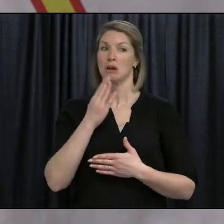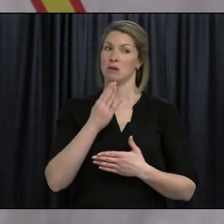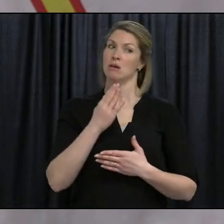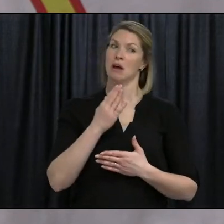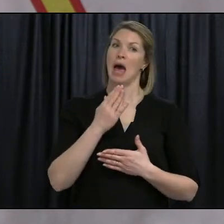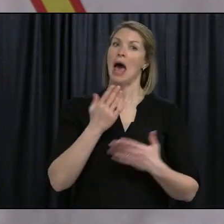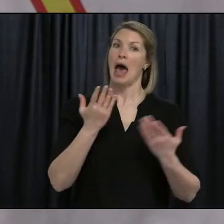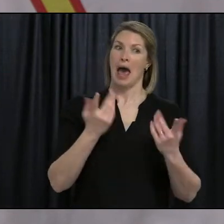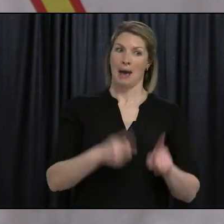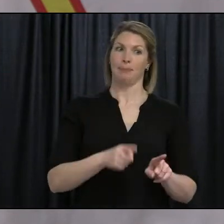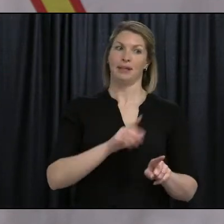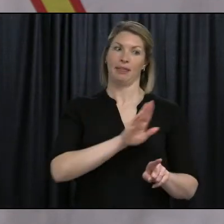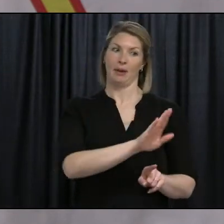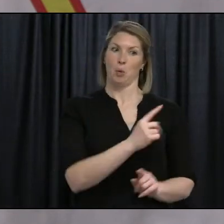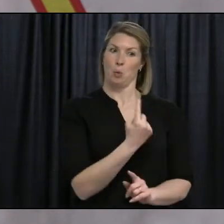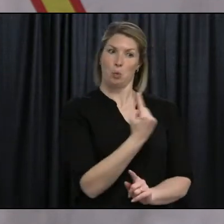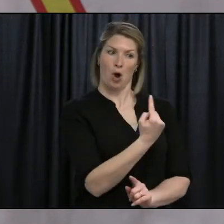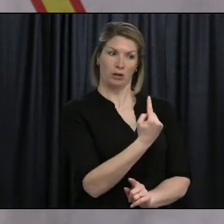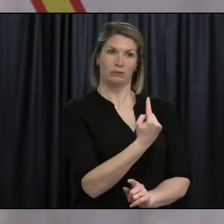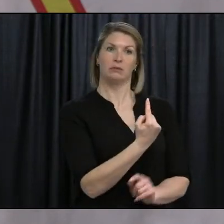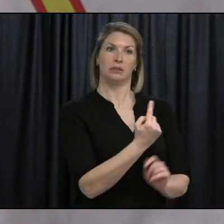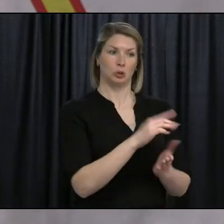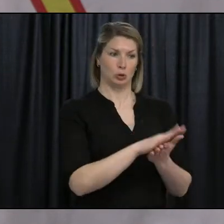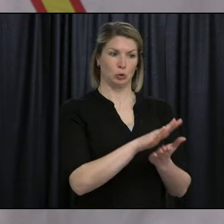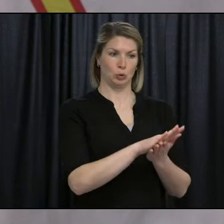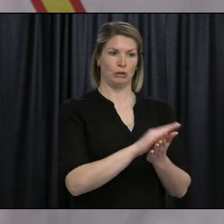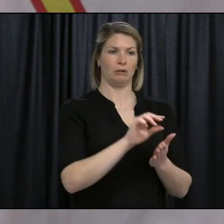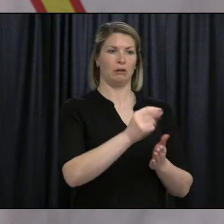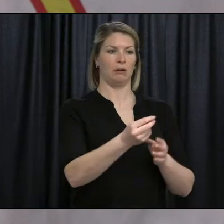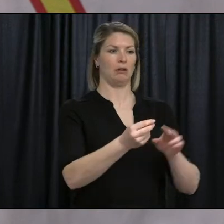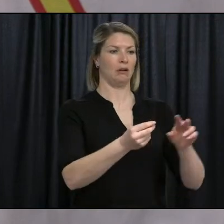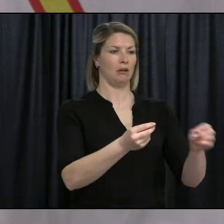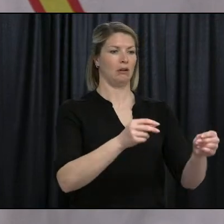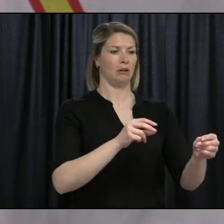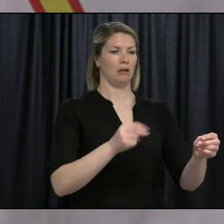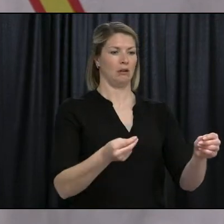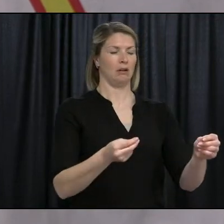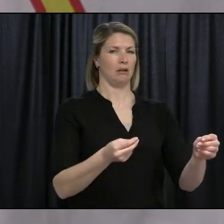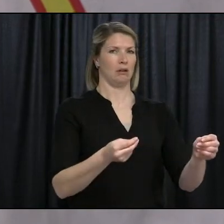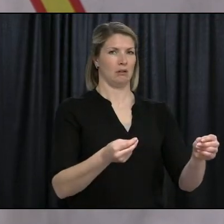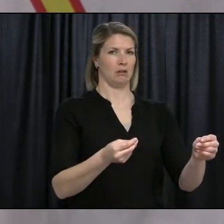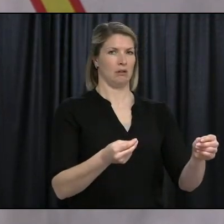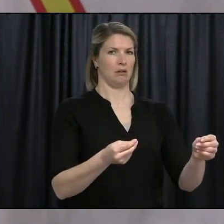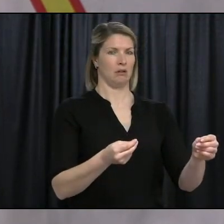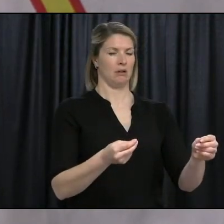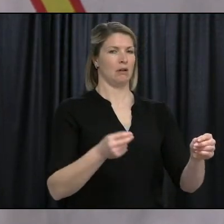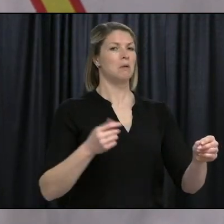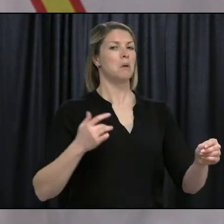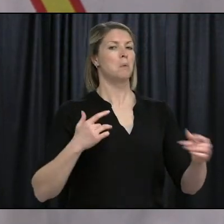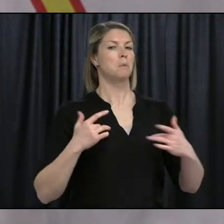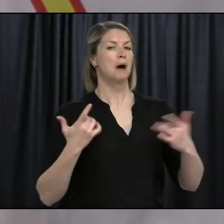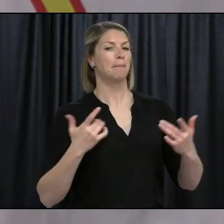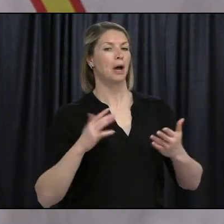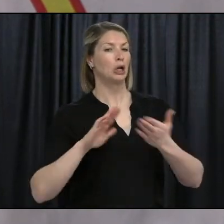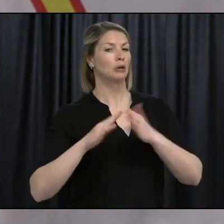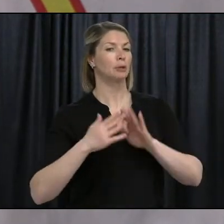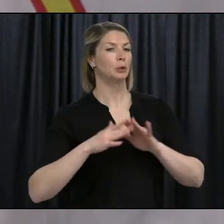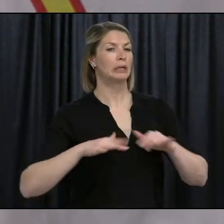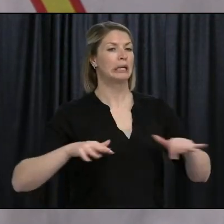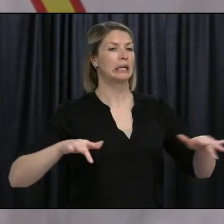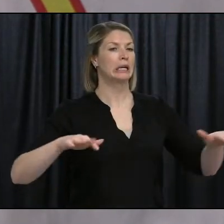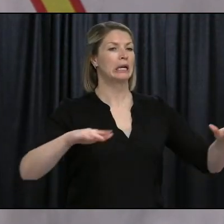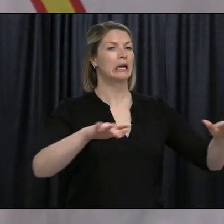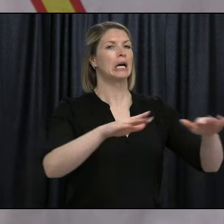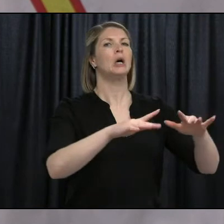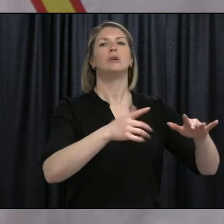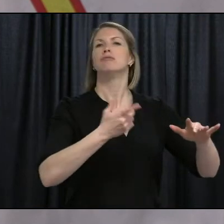school, and we don't know exactly what's happening in the community, but we want to reduce that forward